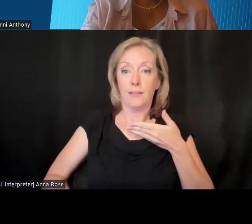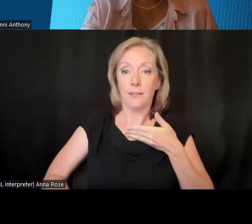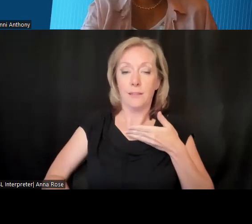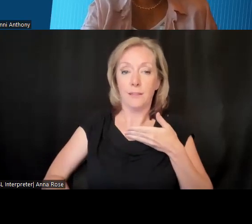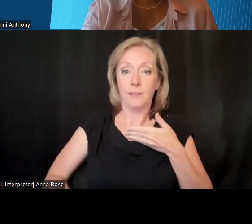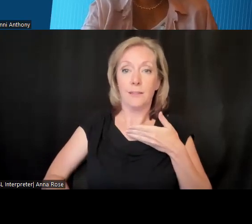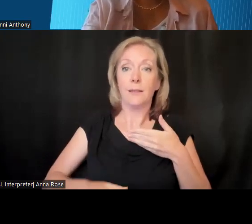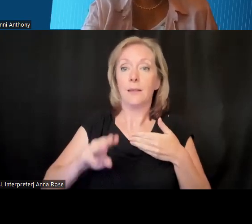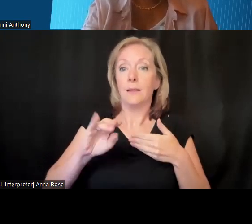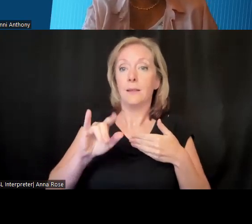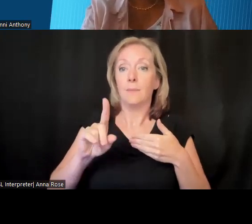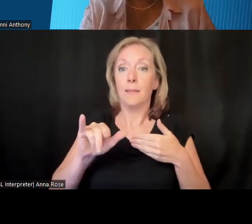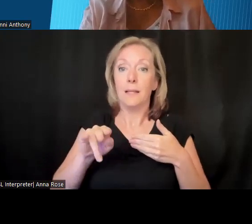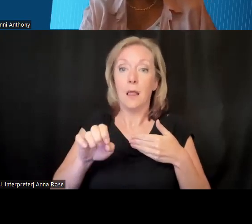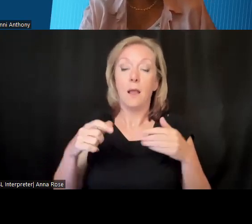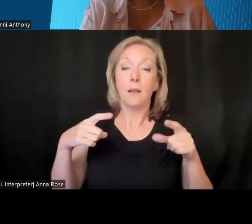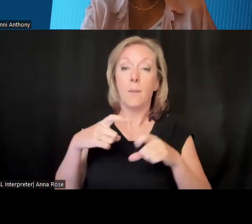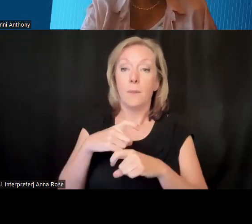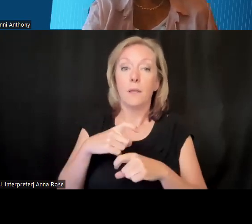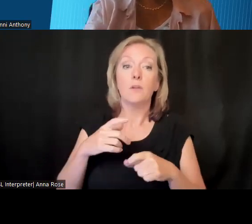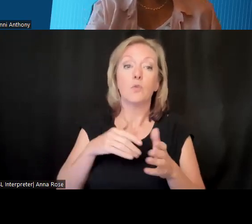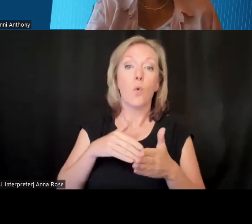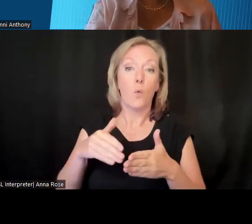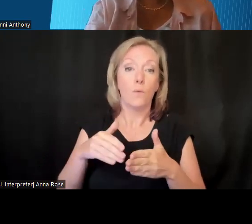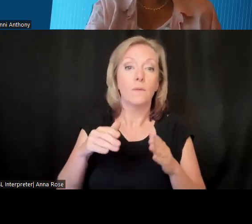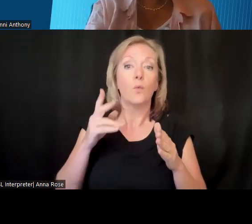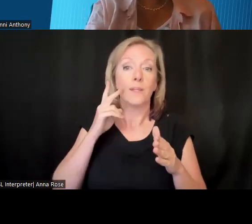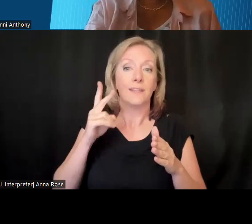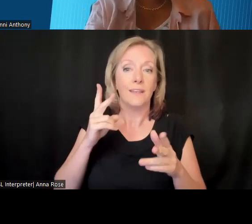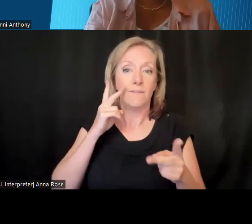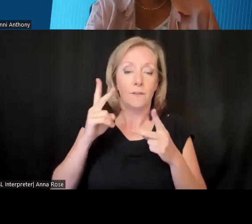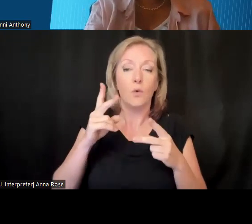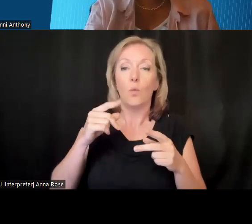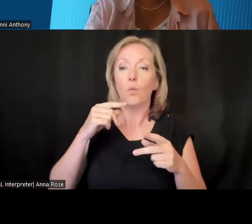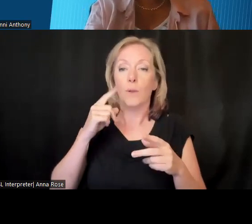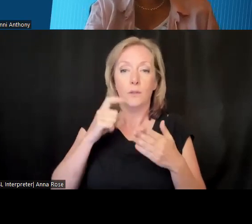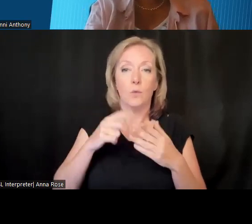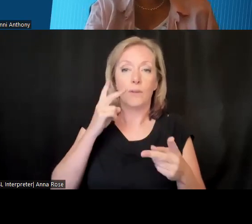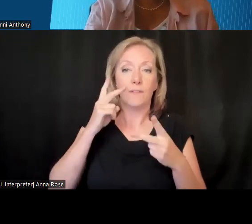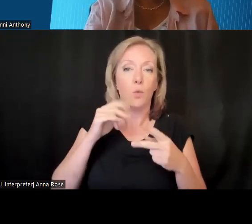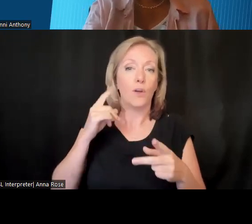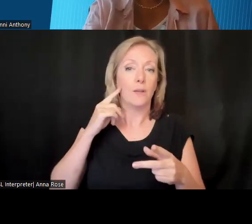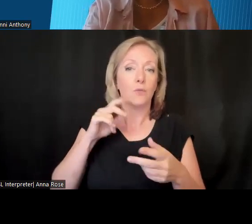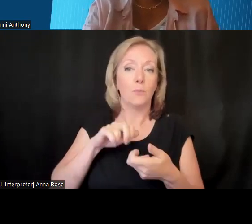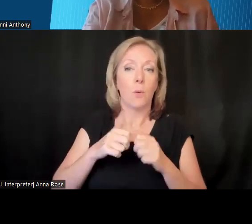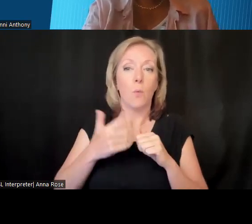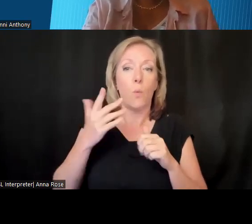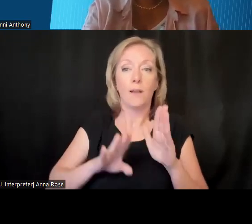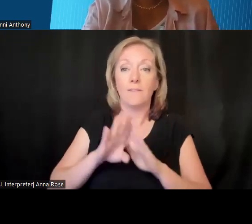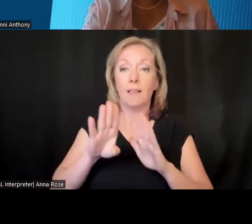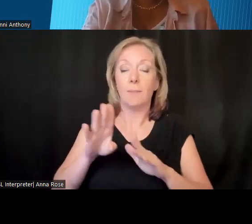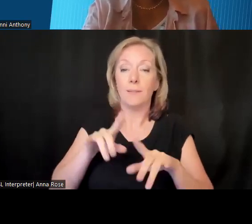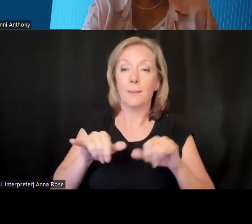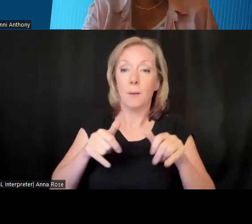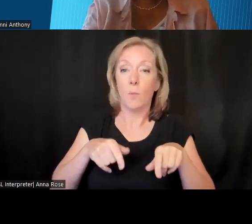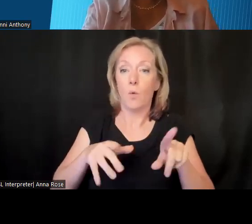hear midline complications, oftentimes we can see visual problems. Sometimes we can see hearing problems. So it doesn't mean it's